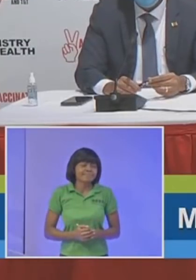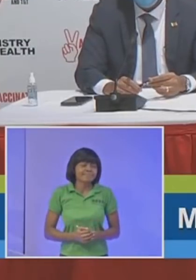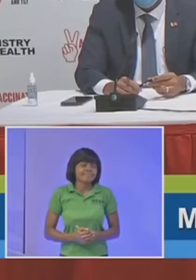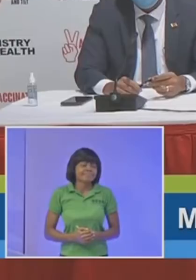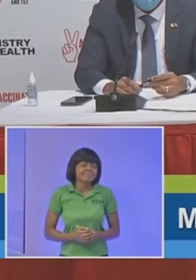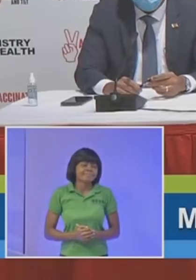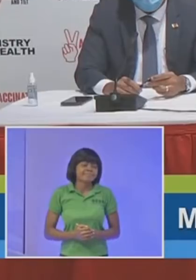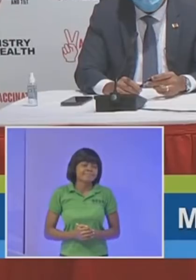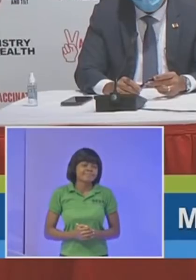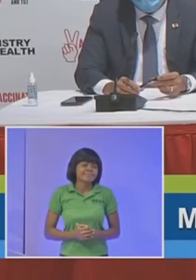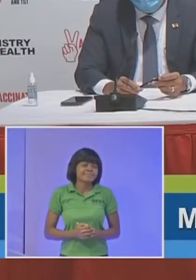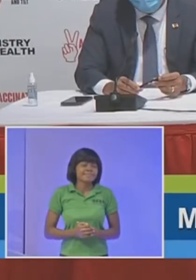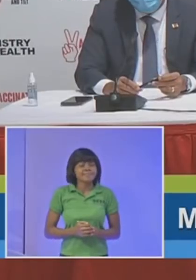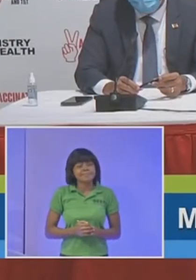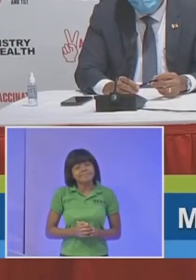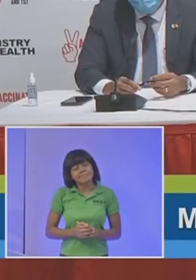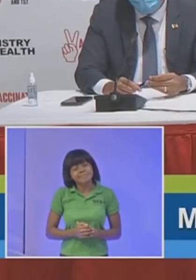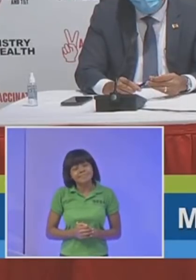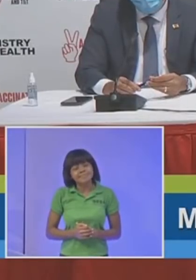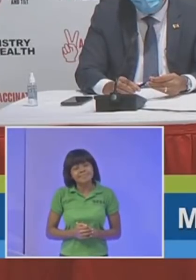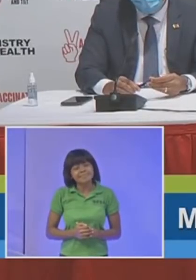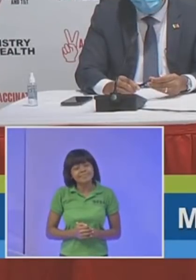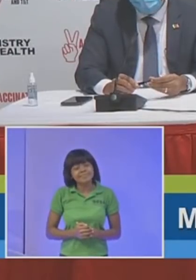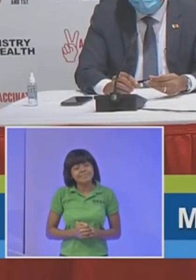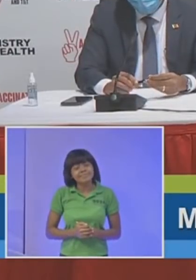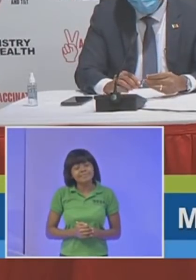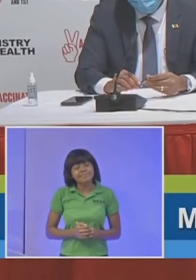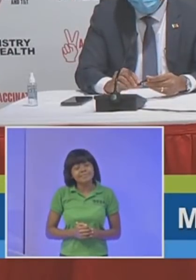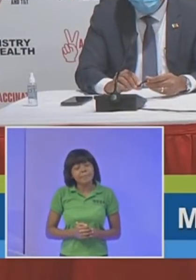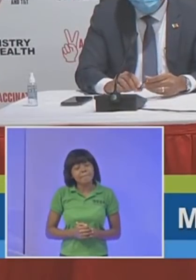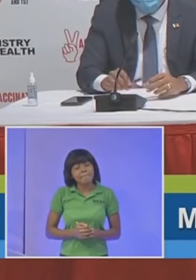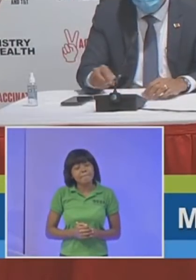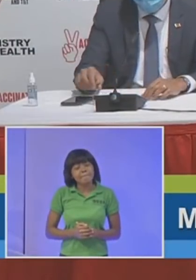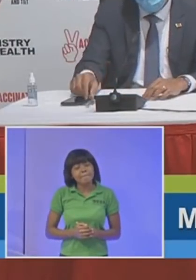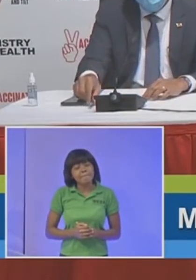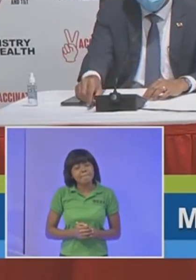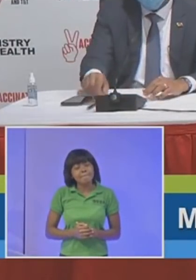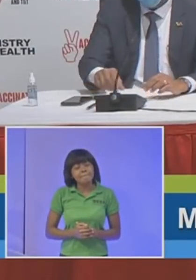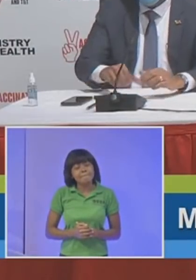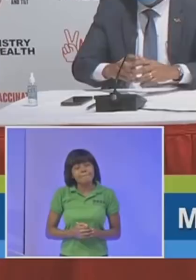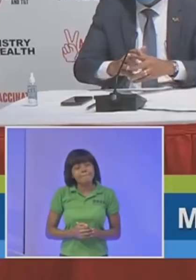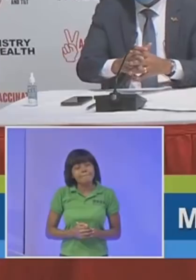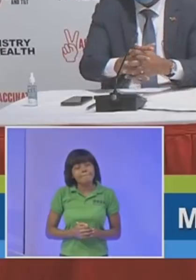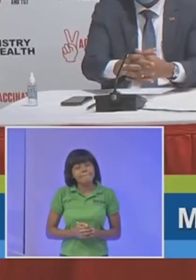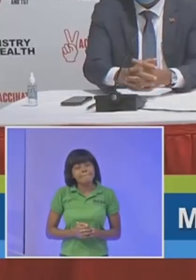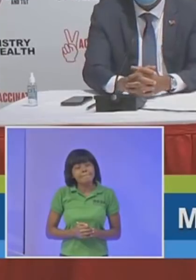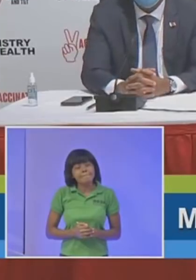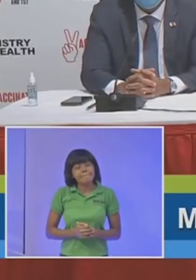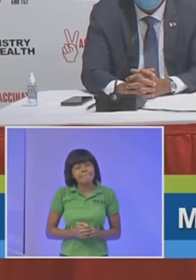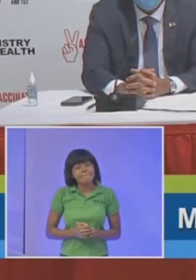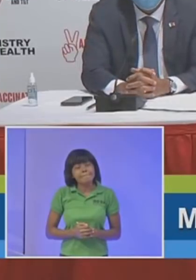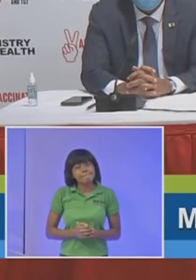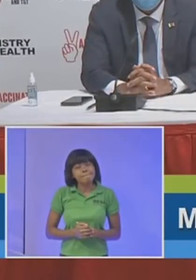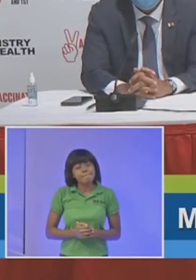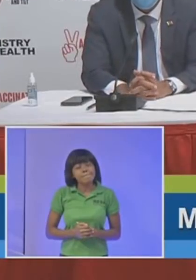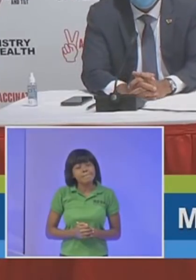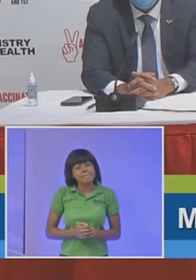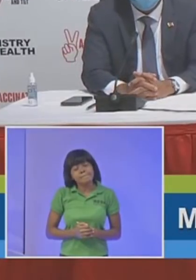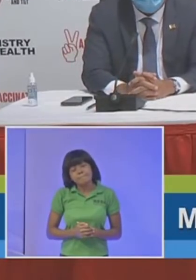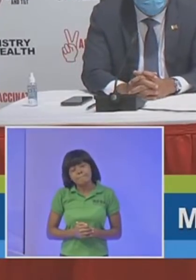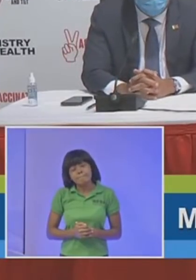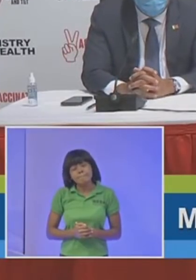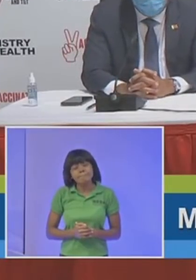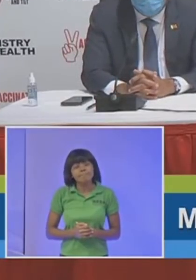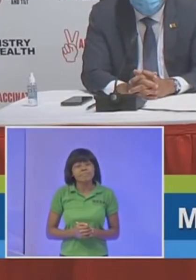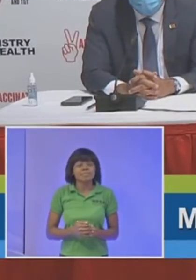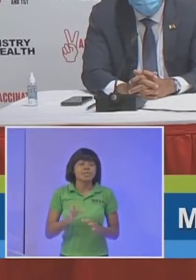a taste of carnival. I'm just wondering, depending on the COVID-19 numbers at a particular point